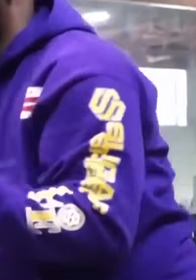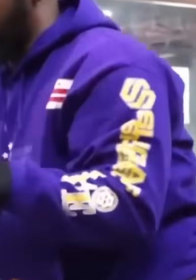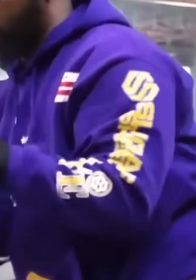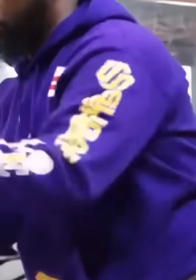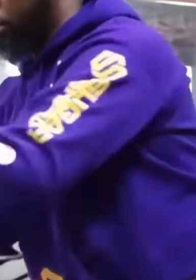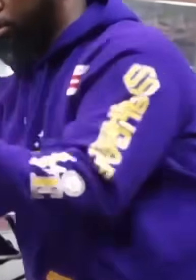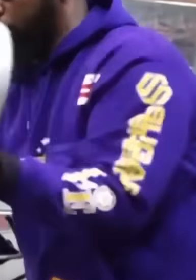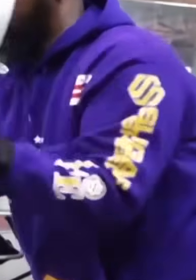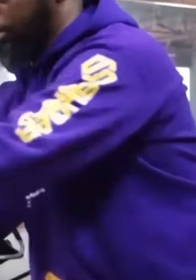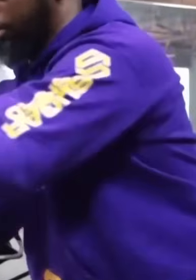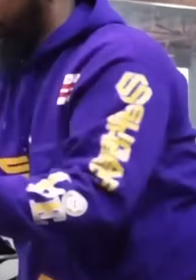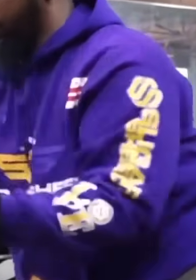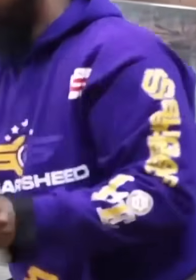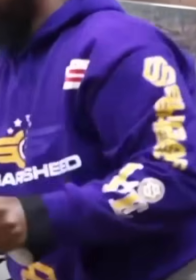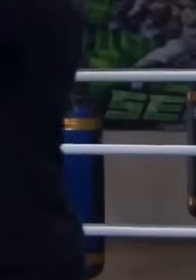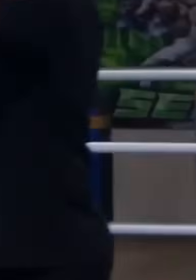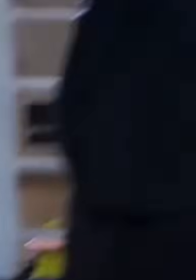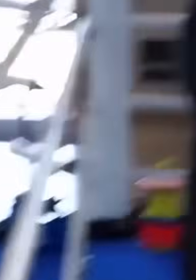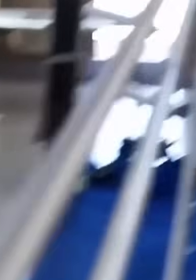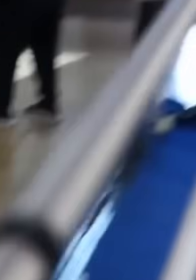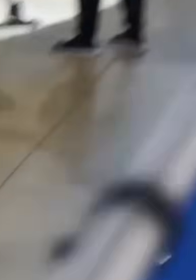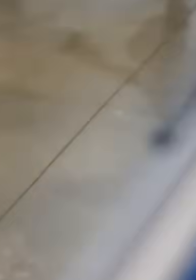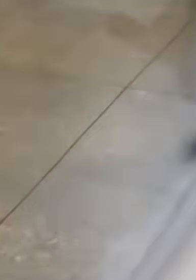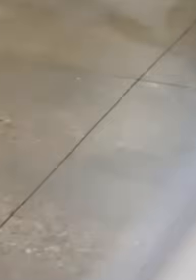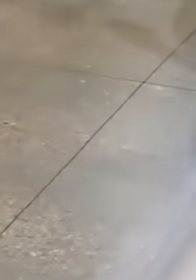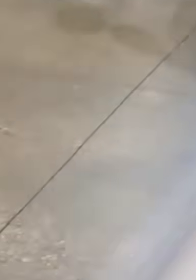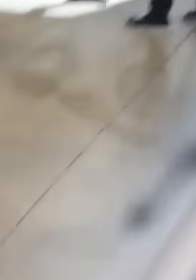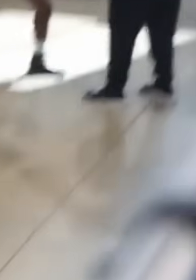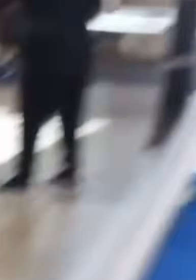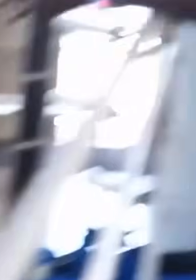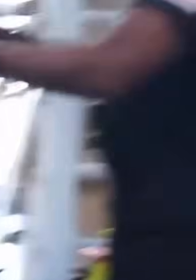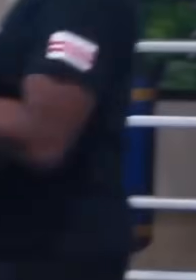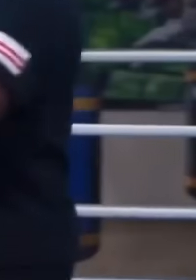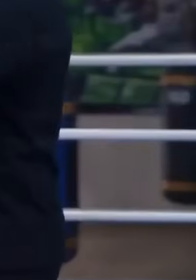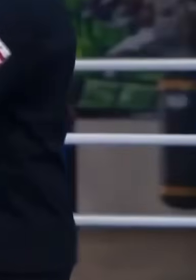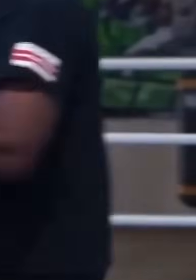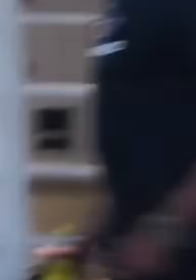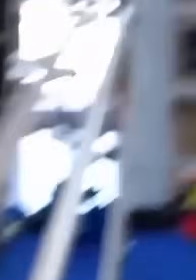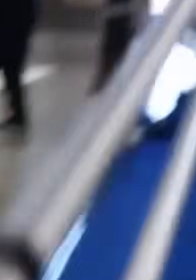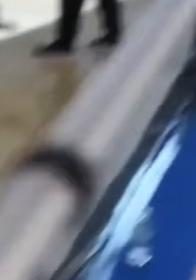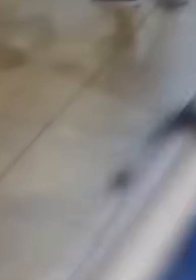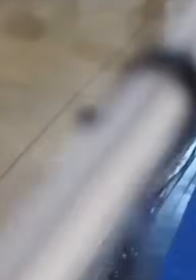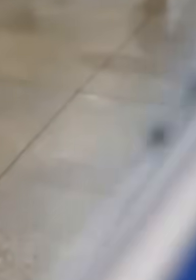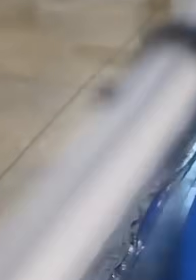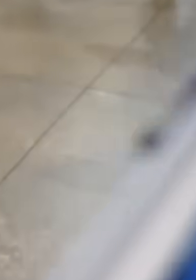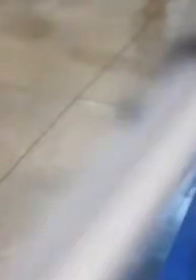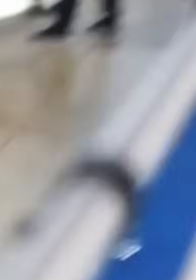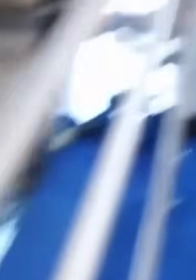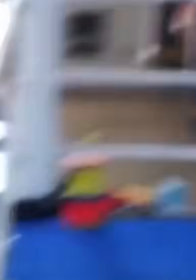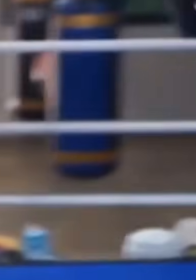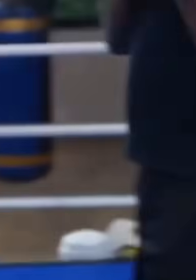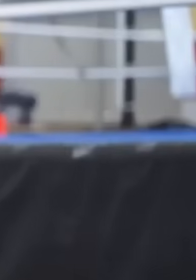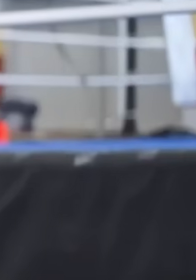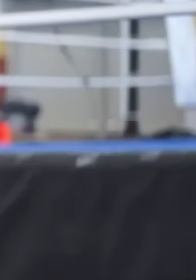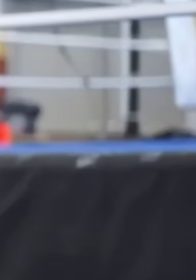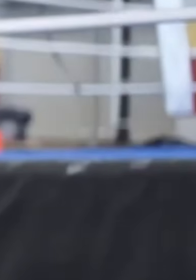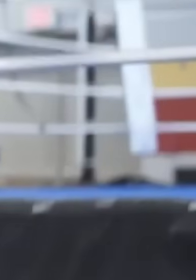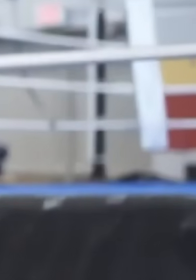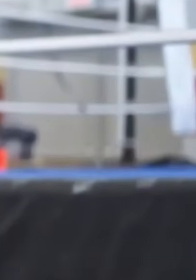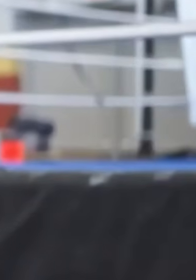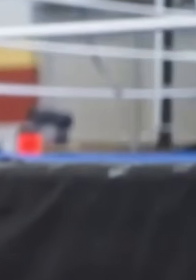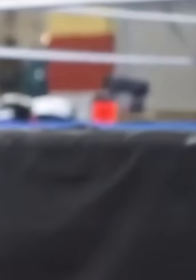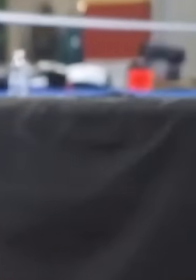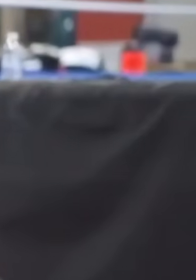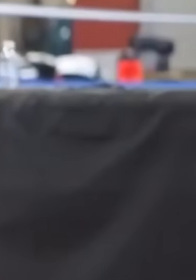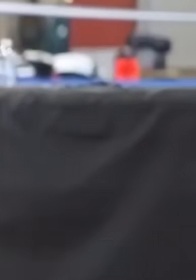fight will see USA-based Barbadian boxer Cobia Soldier Breedy taking on an opponent that will be revealed shortly, and his brother